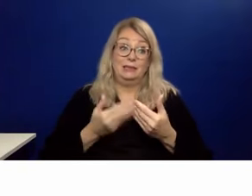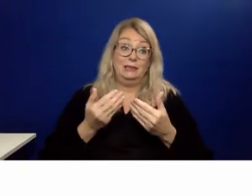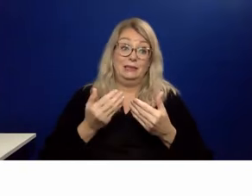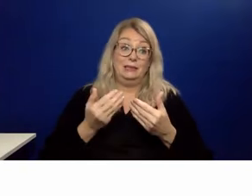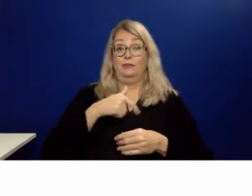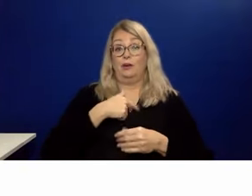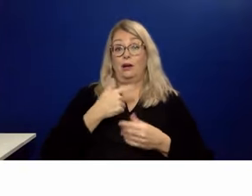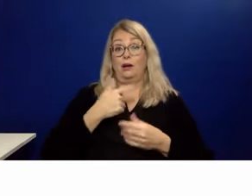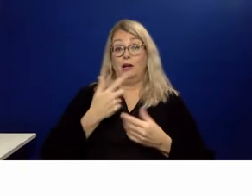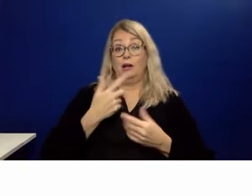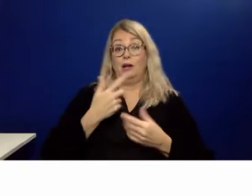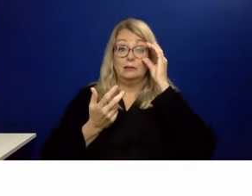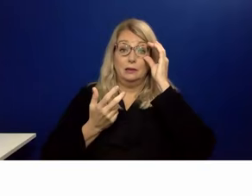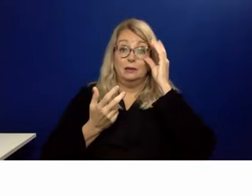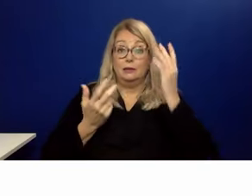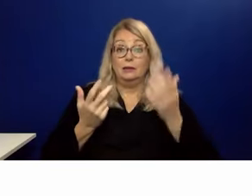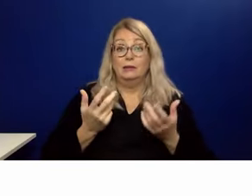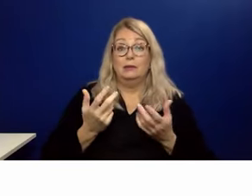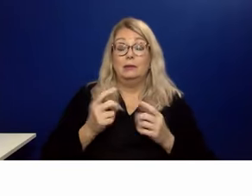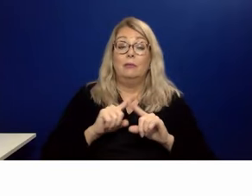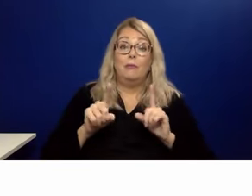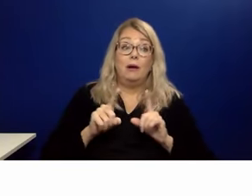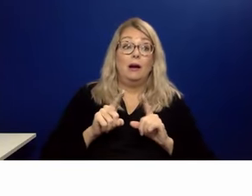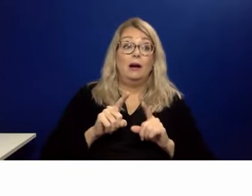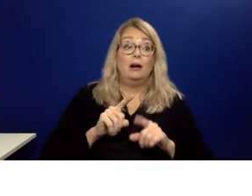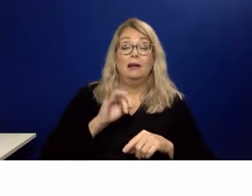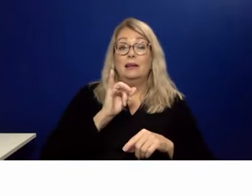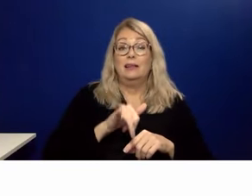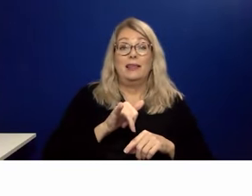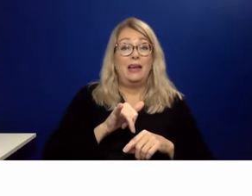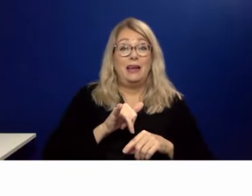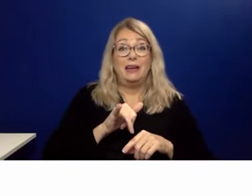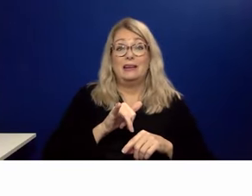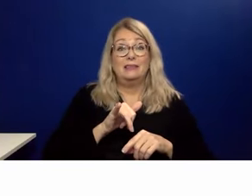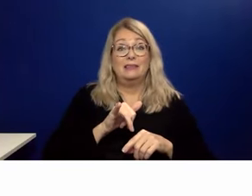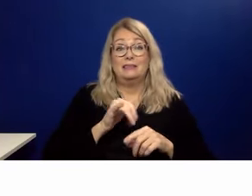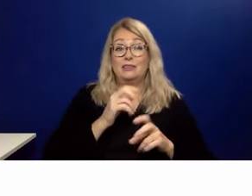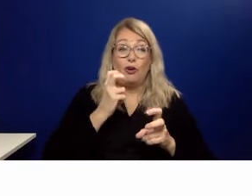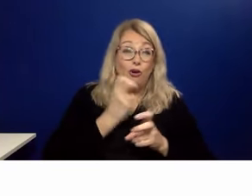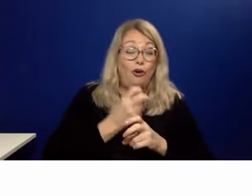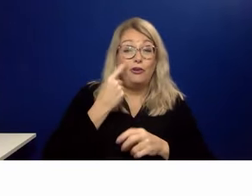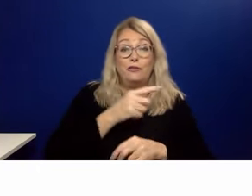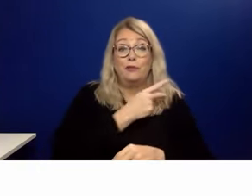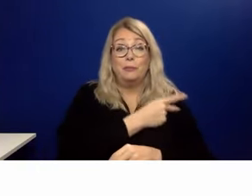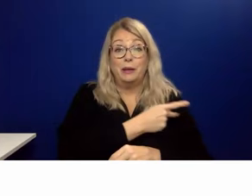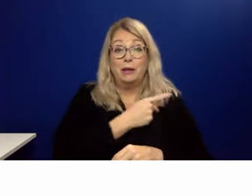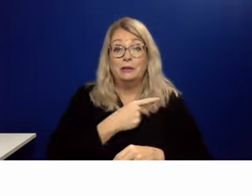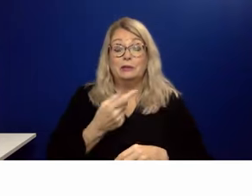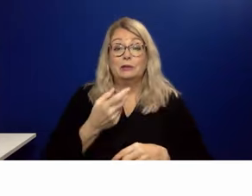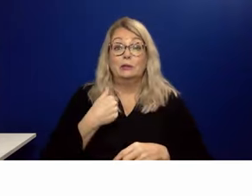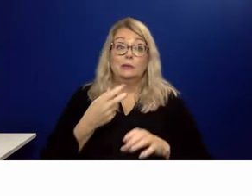a million times more difficult for our patients, right? We may say, hop on the bus, get an